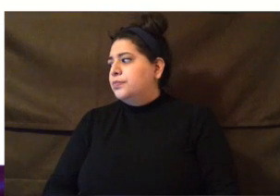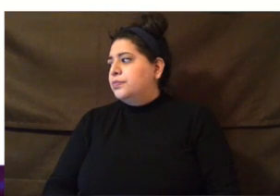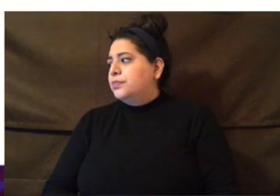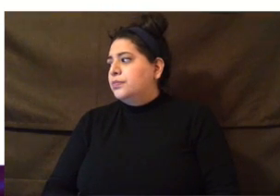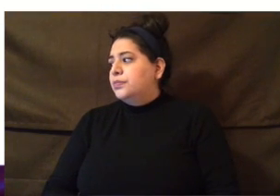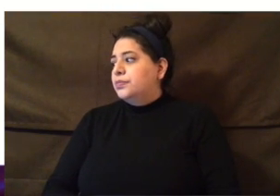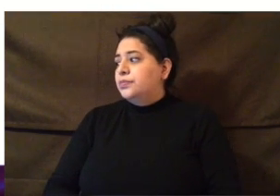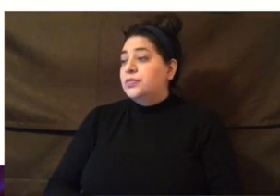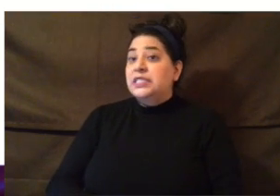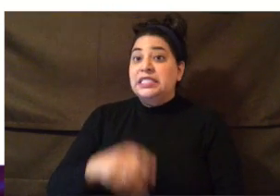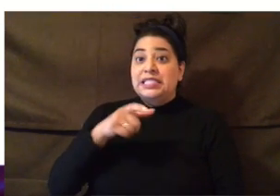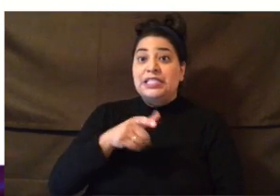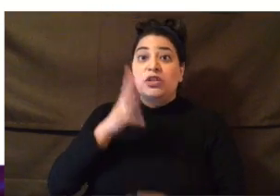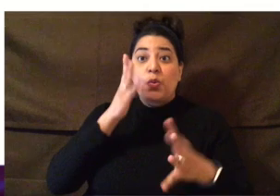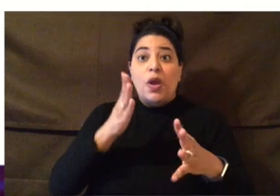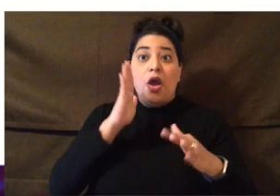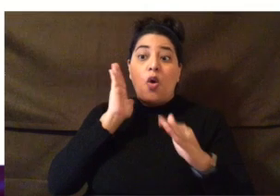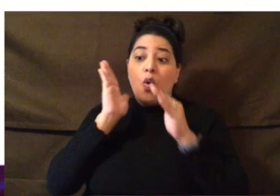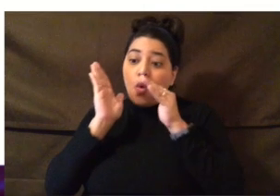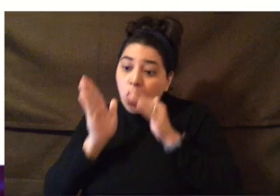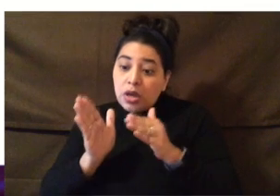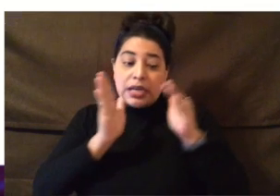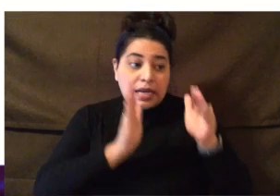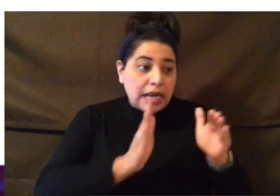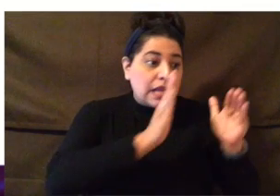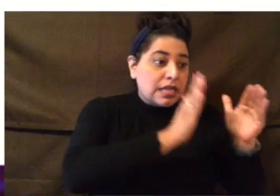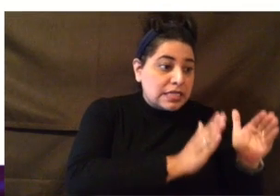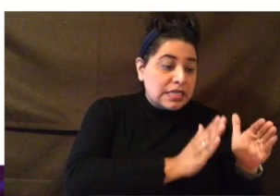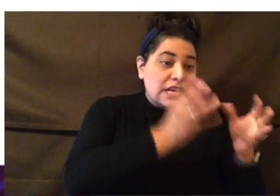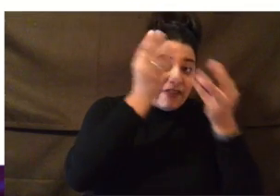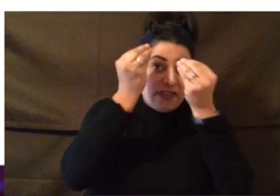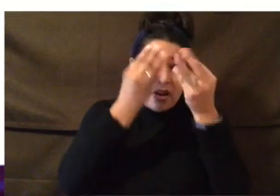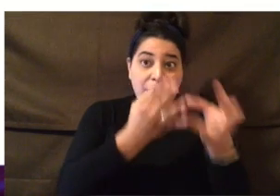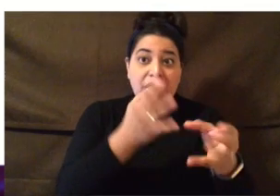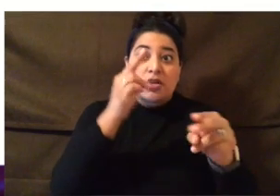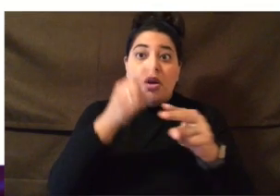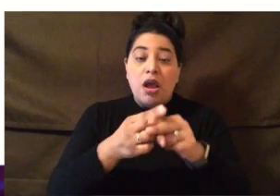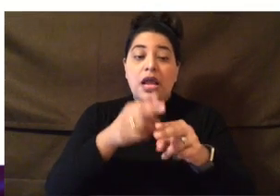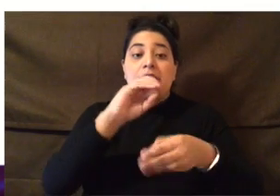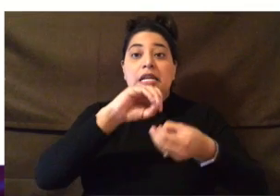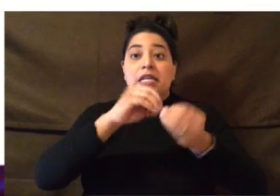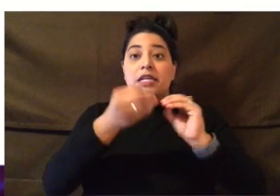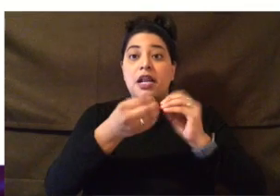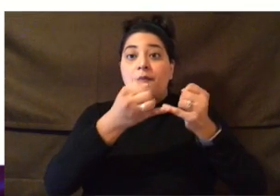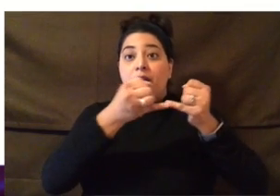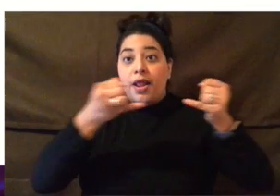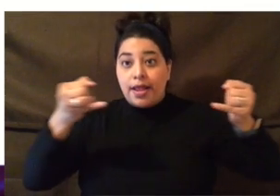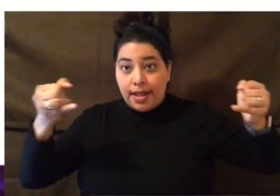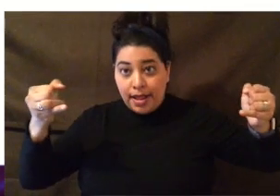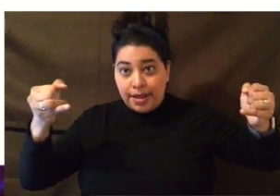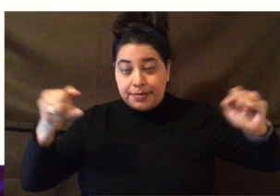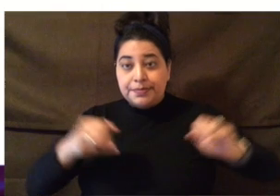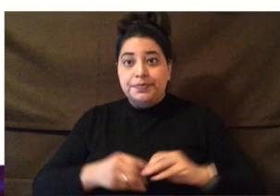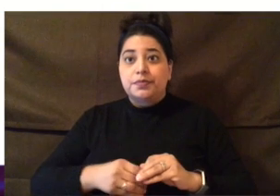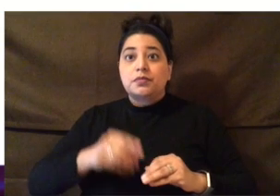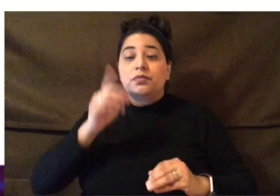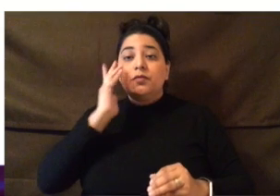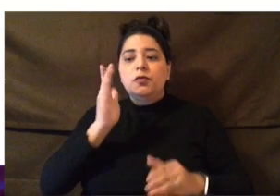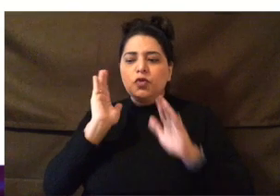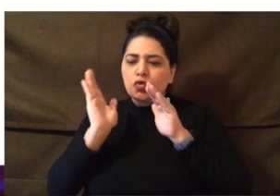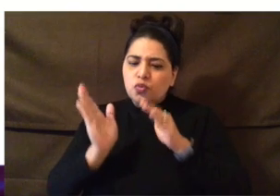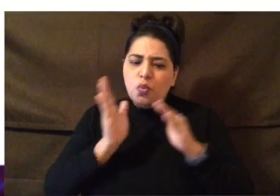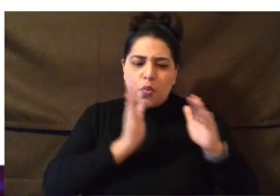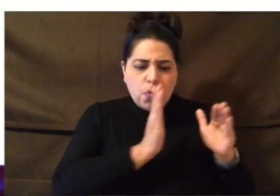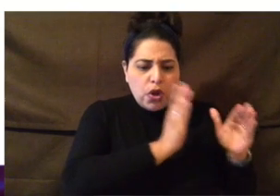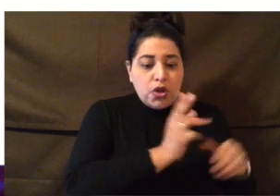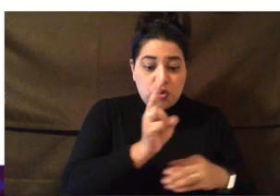A dot plot is a way to organize data on a number line, okay? So we are going to organize this data using a number